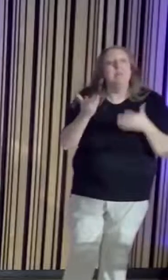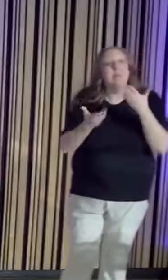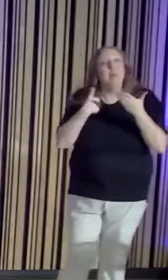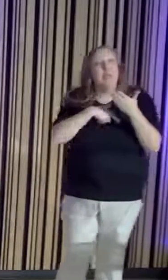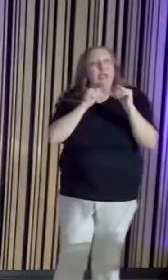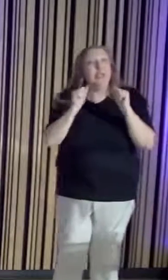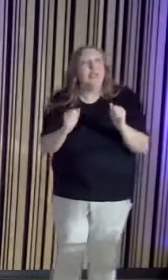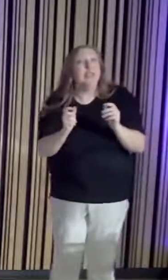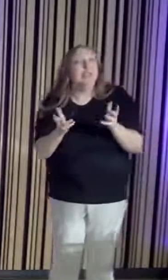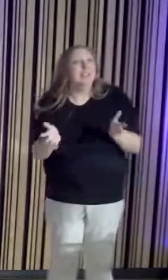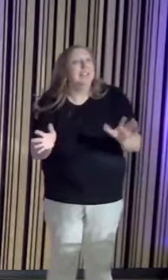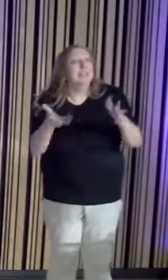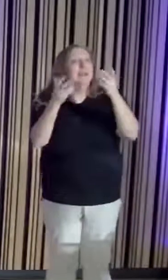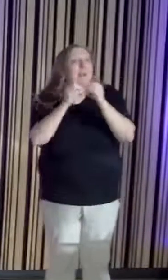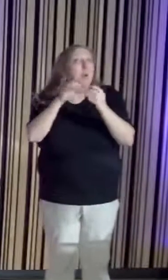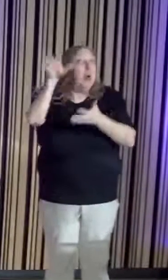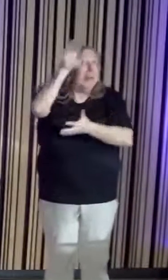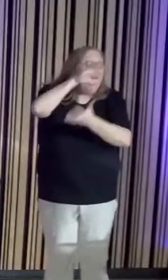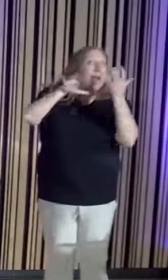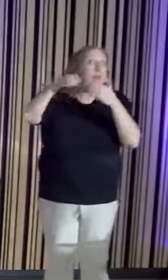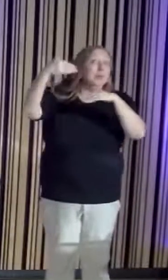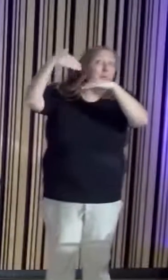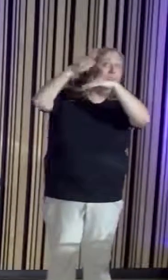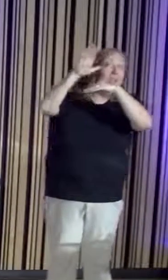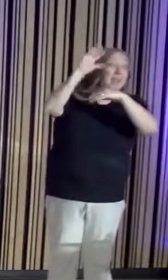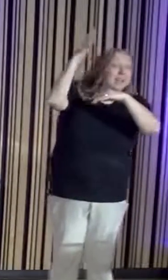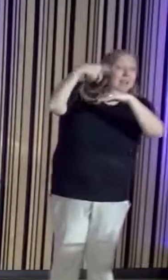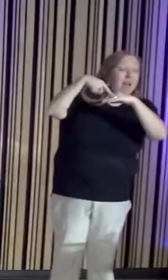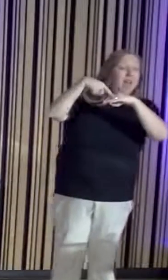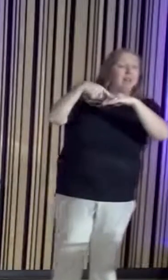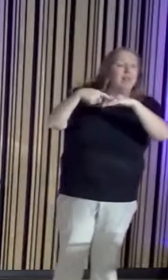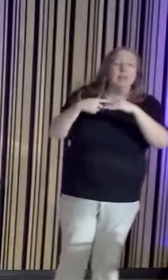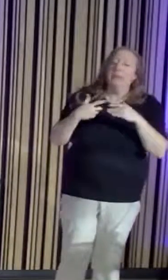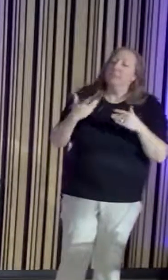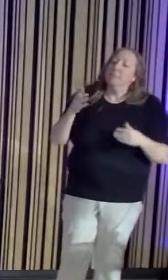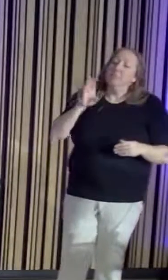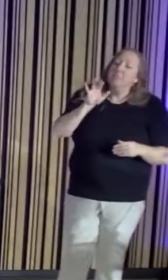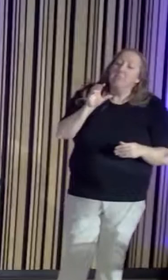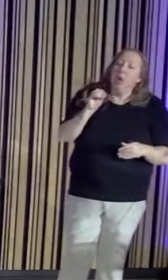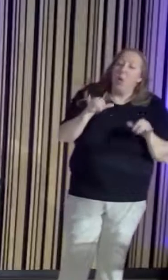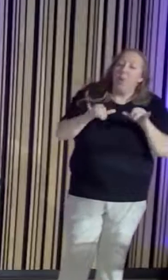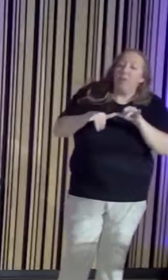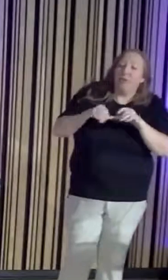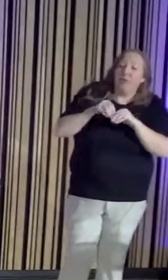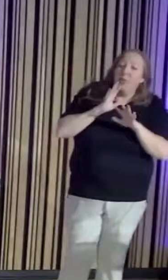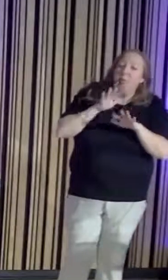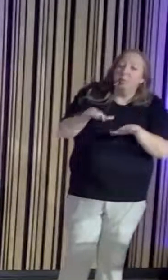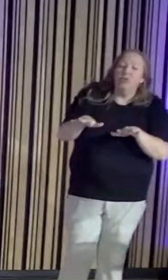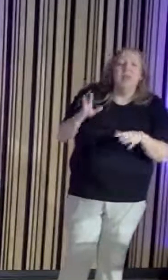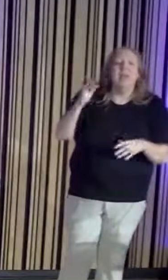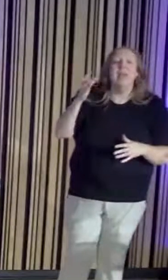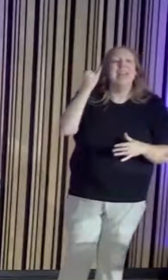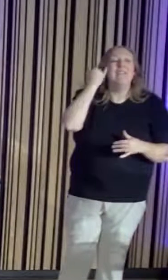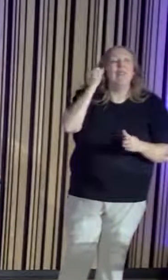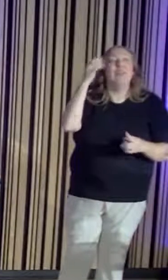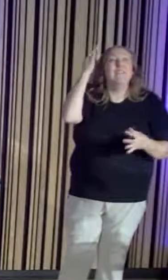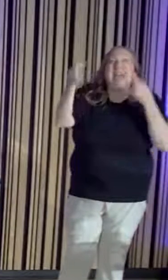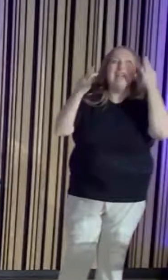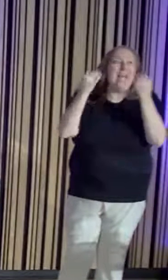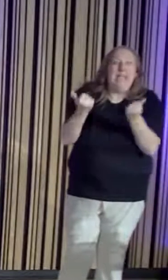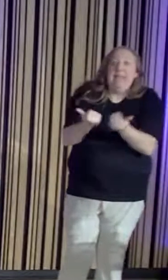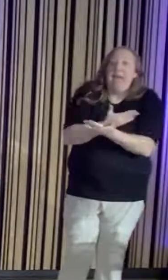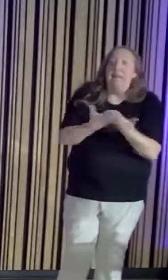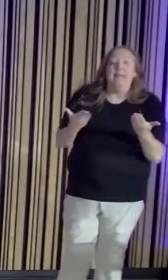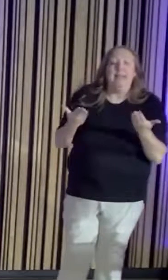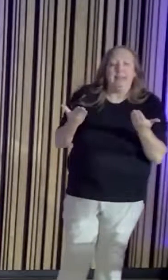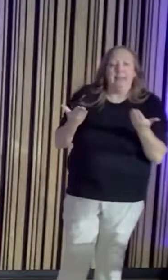higher albedo, so reflects the sunlight. What would you do in bioengineering in the oceans? Just fantasize. I mean, you know, the question is whether you do it or